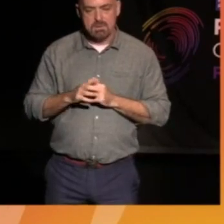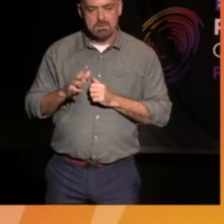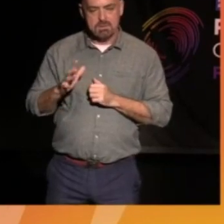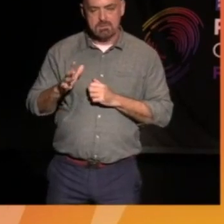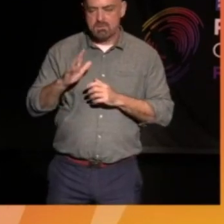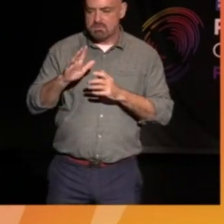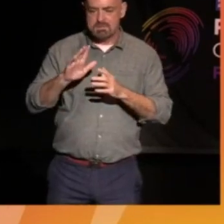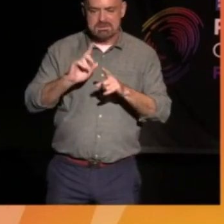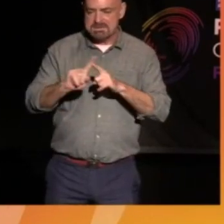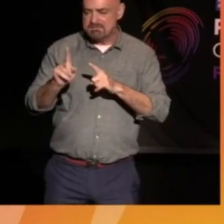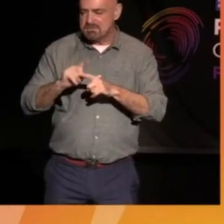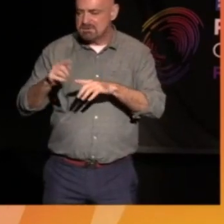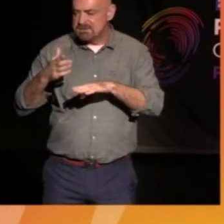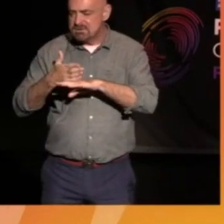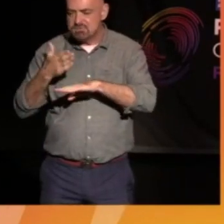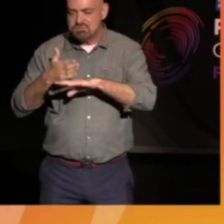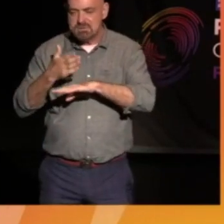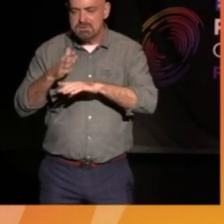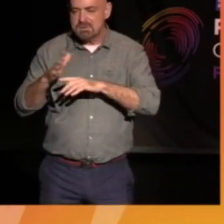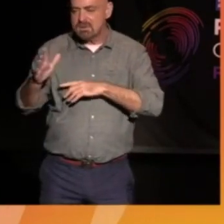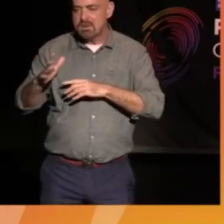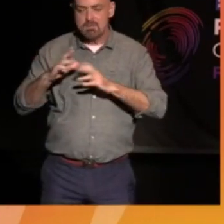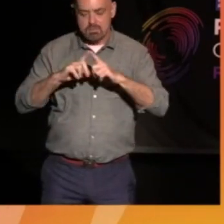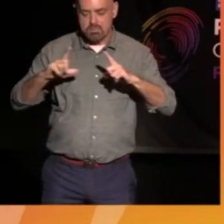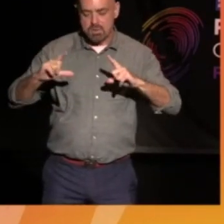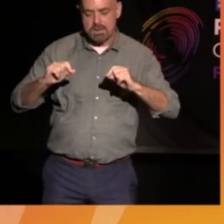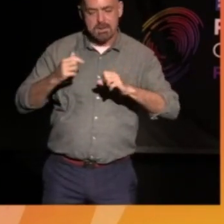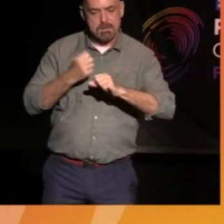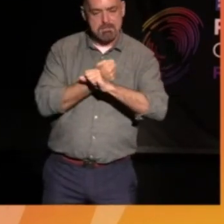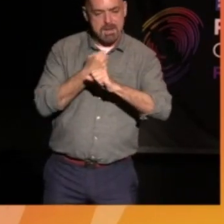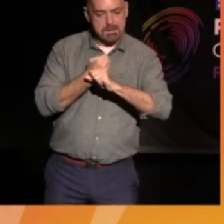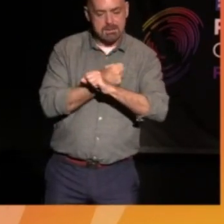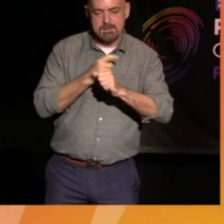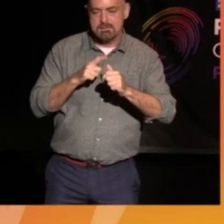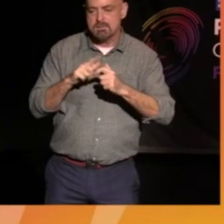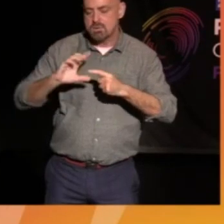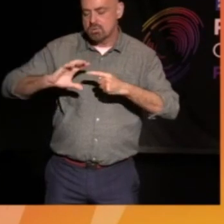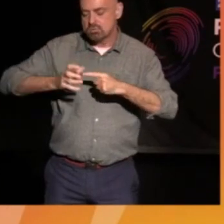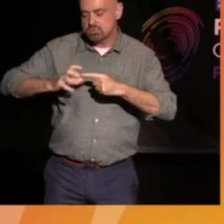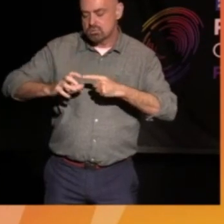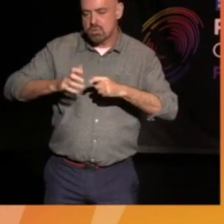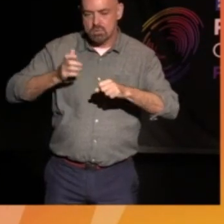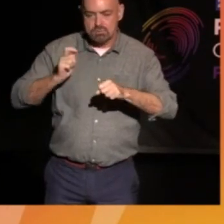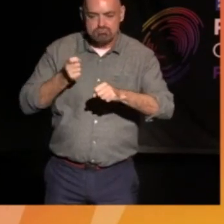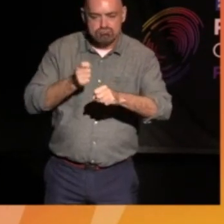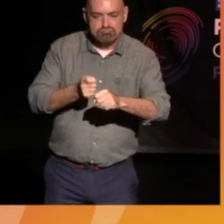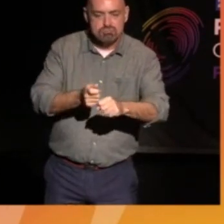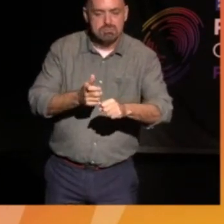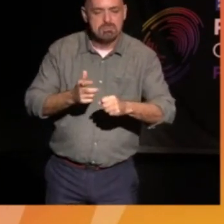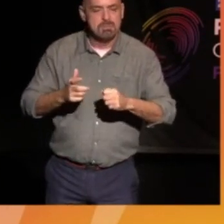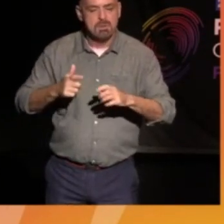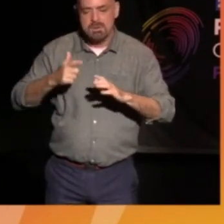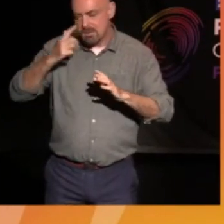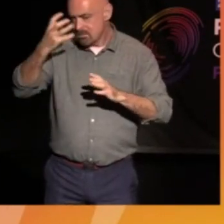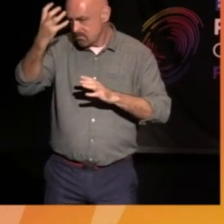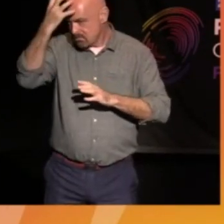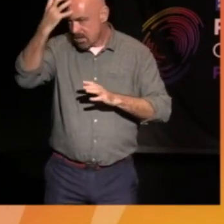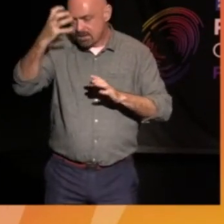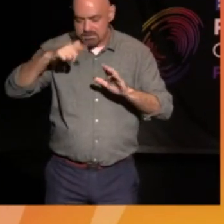construction industry, like brick making, stone quarries. Mining